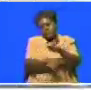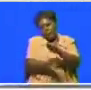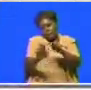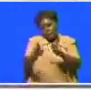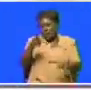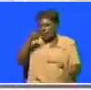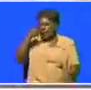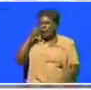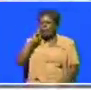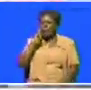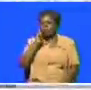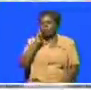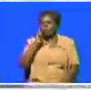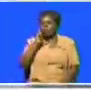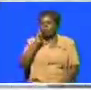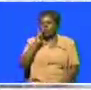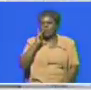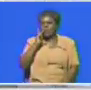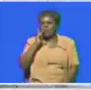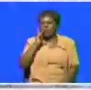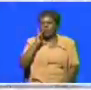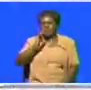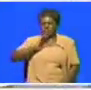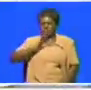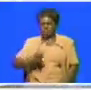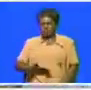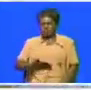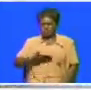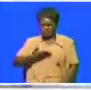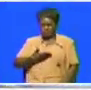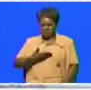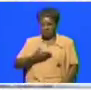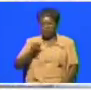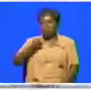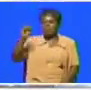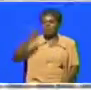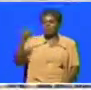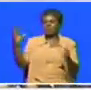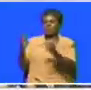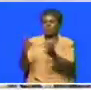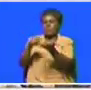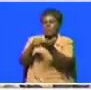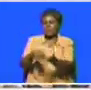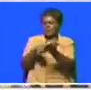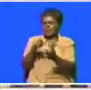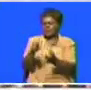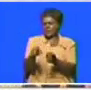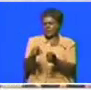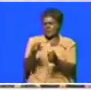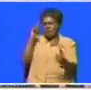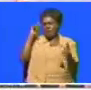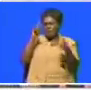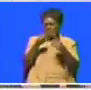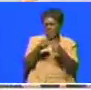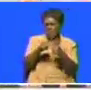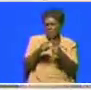Kalonzo Musyoka that has been met with fury from the duo's political wing, who insist the move must have been